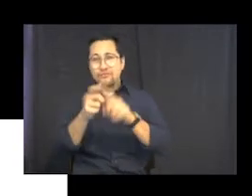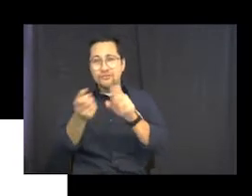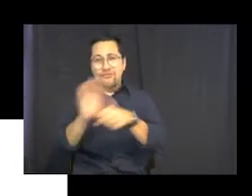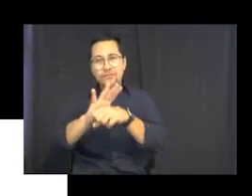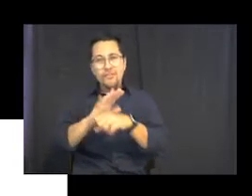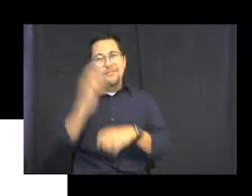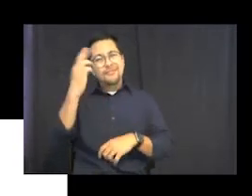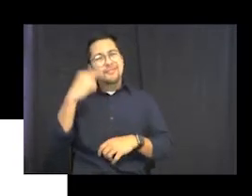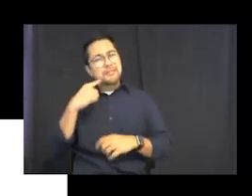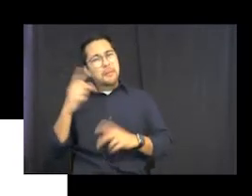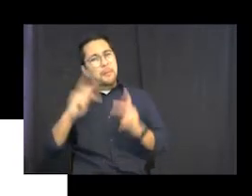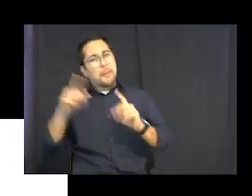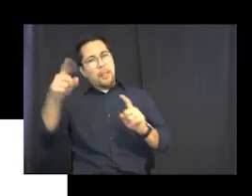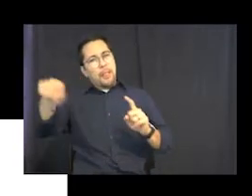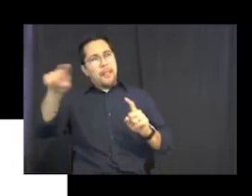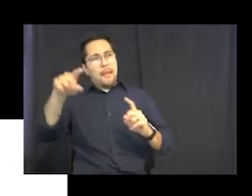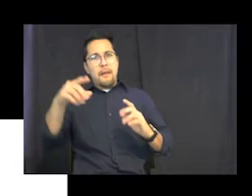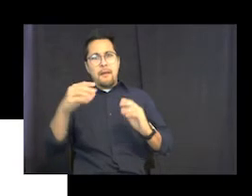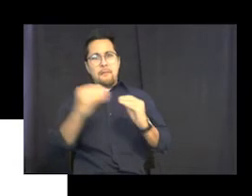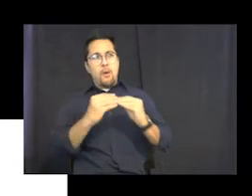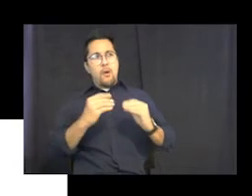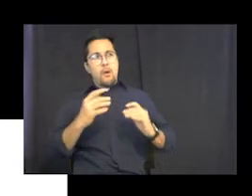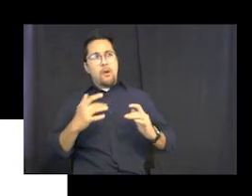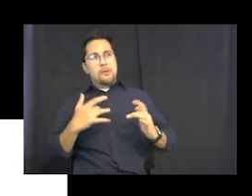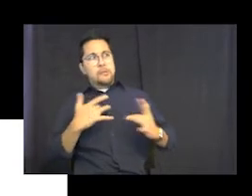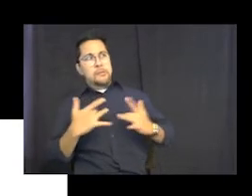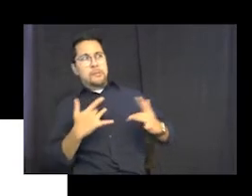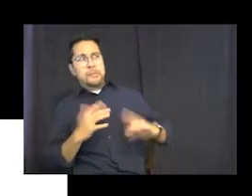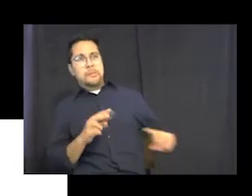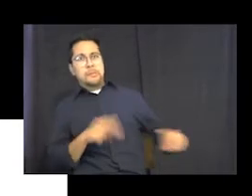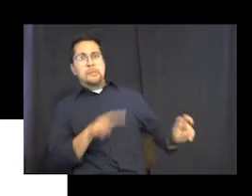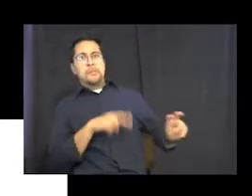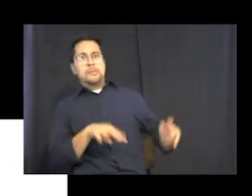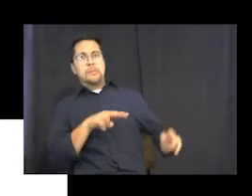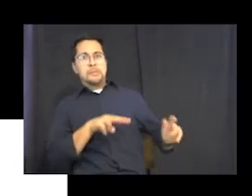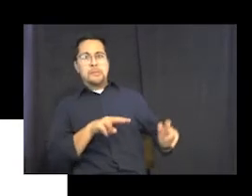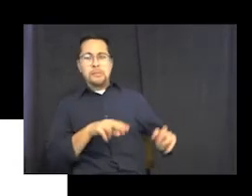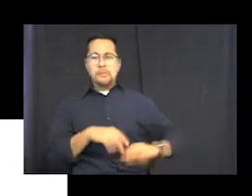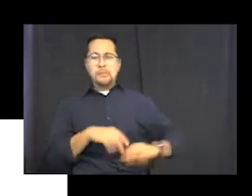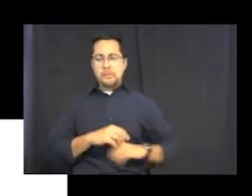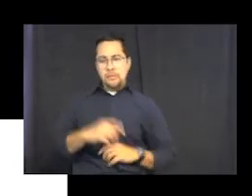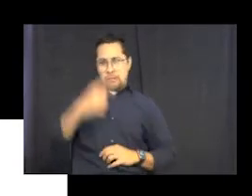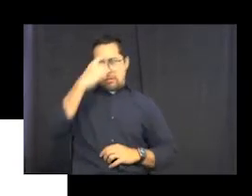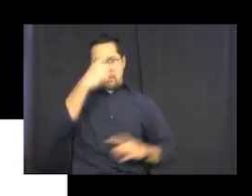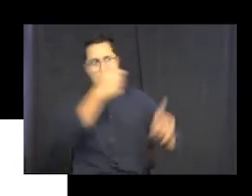people are more self-conscious about it.